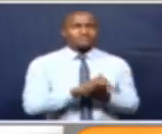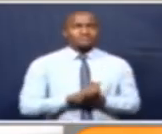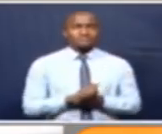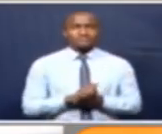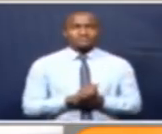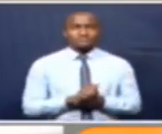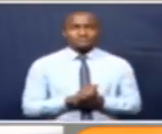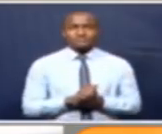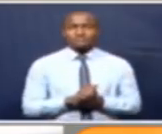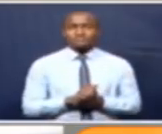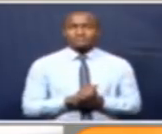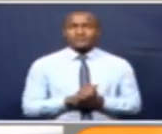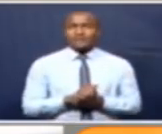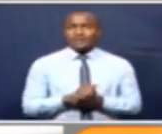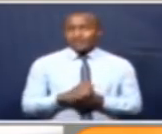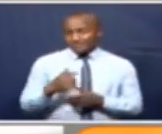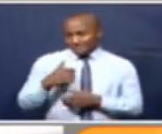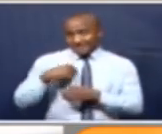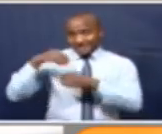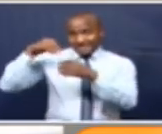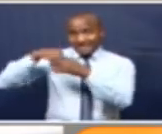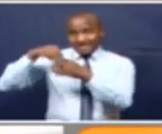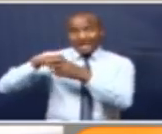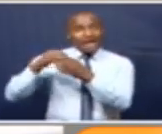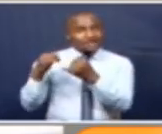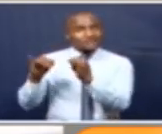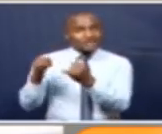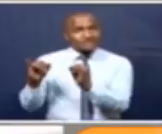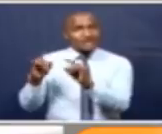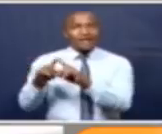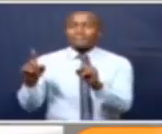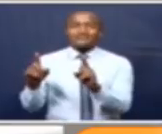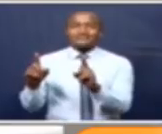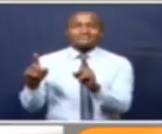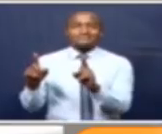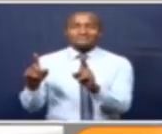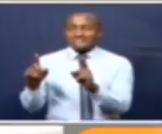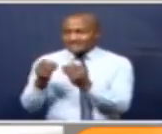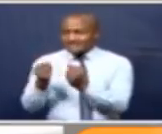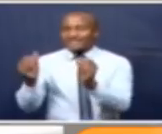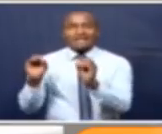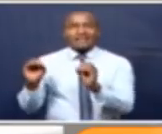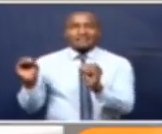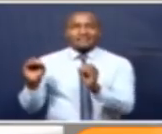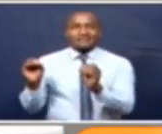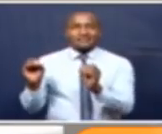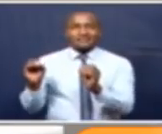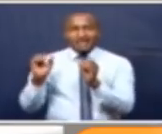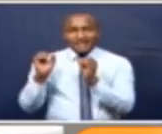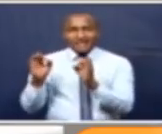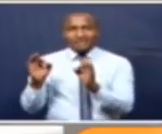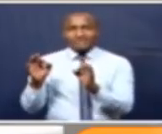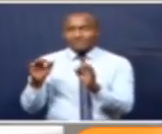I would have loved to stay inside the tent if I knew that there's something that I could do differently. If I didn't have to wait for